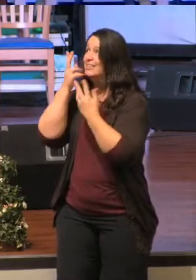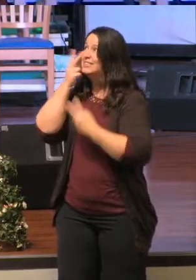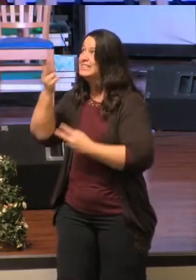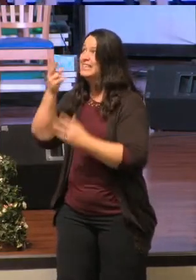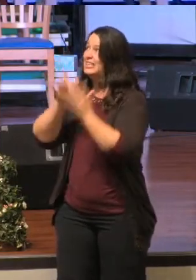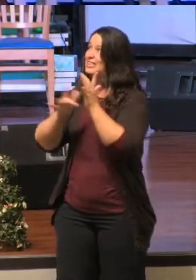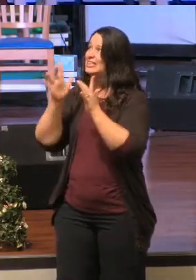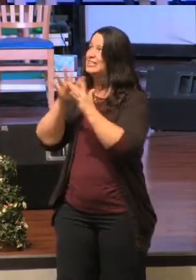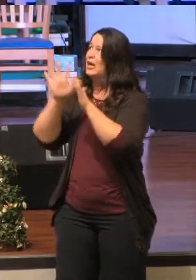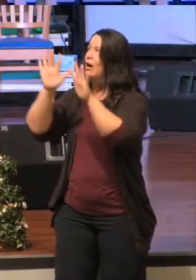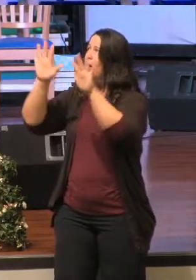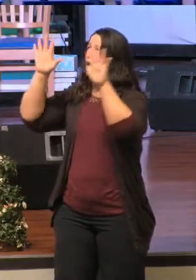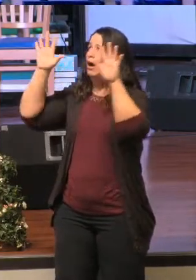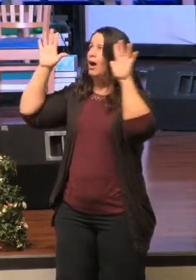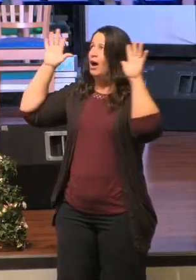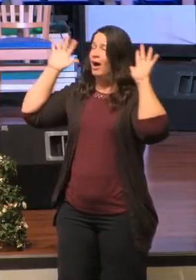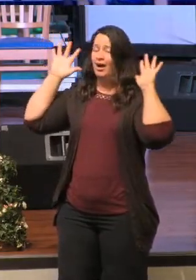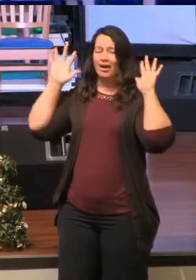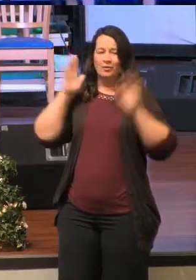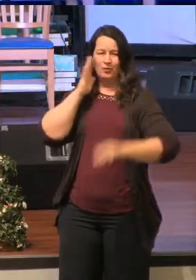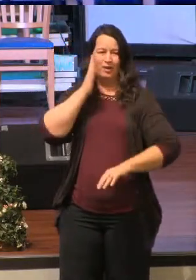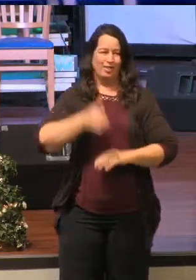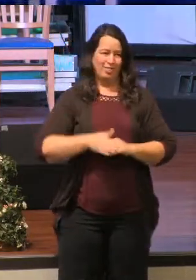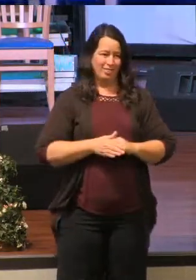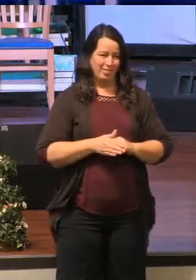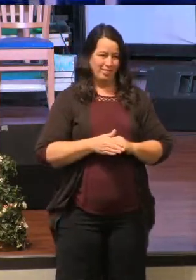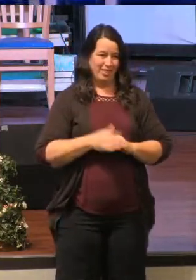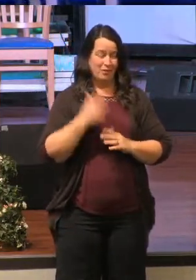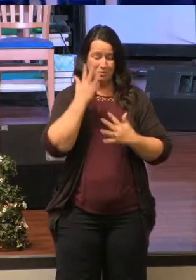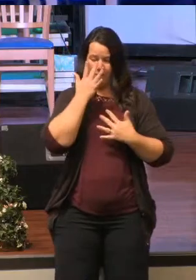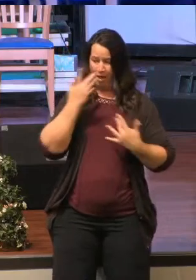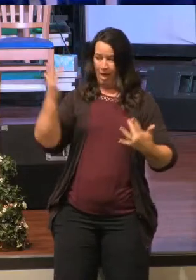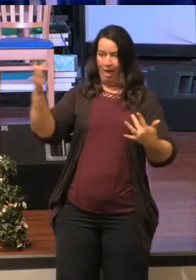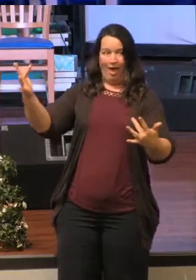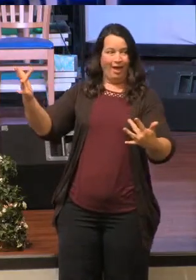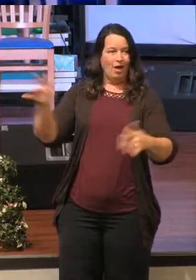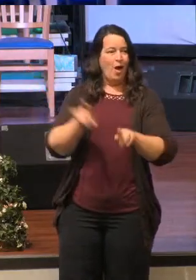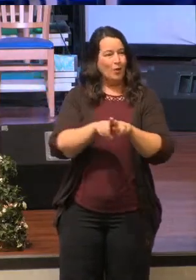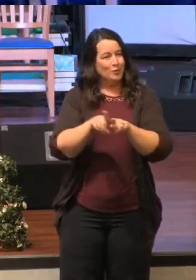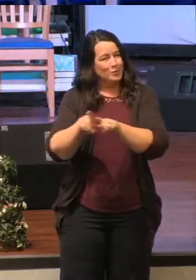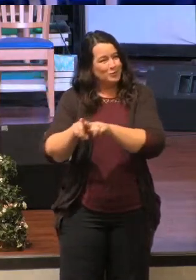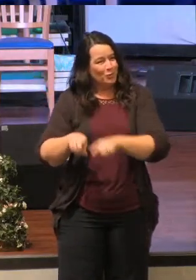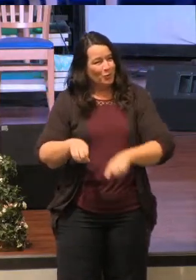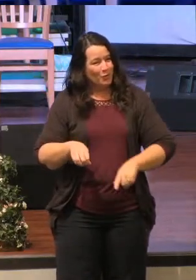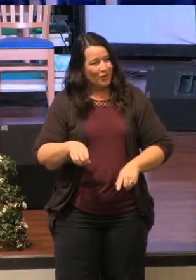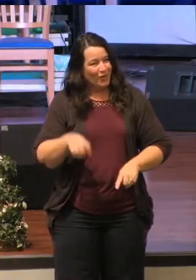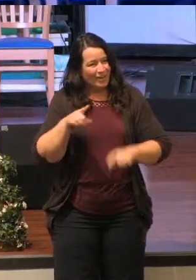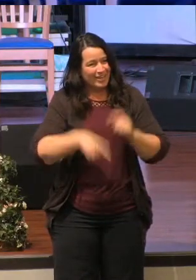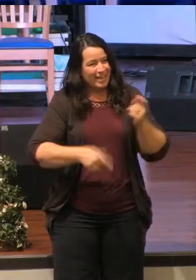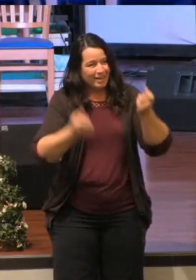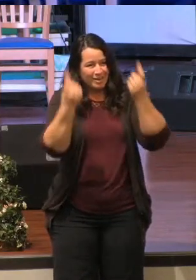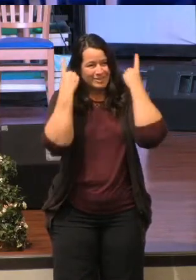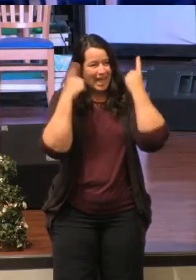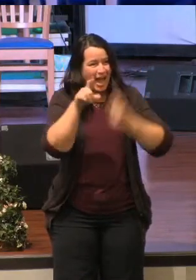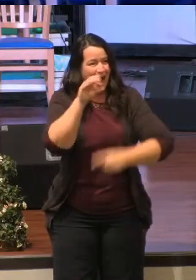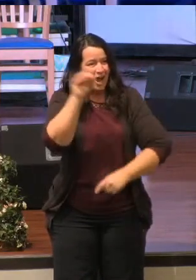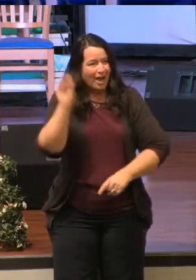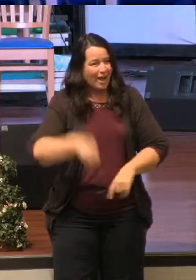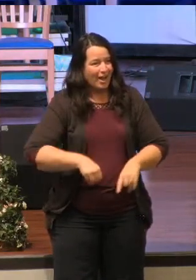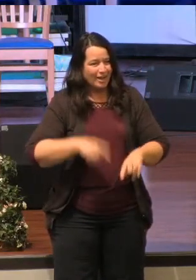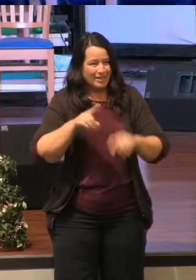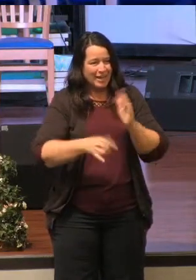see him in his full orb glory. And guess what? We're going to be like him. That is too good to even fully grasp. You are one